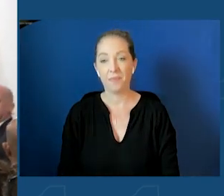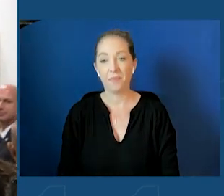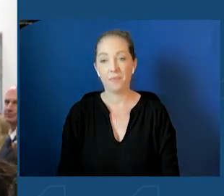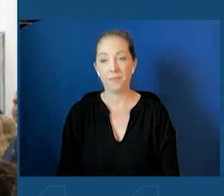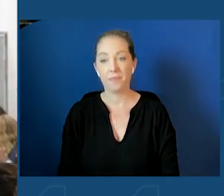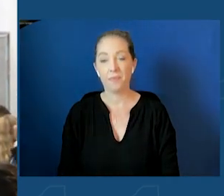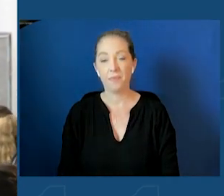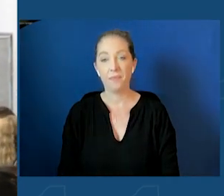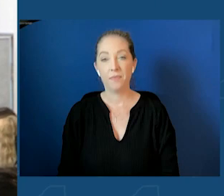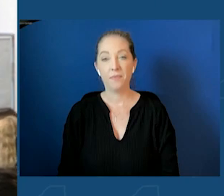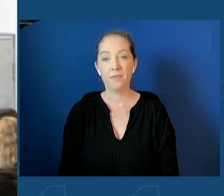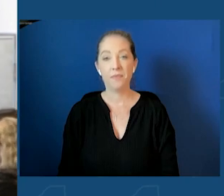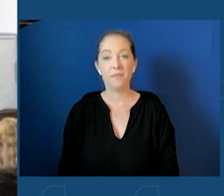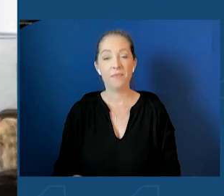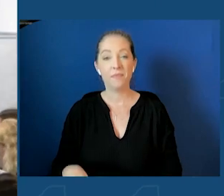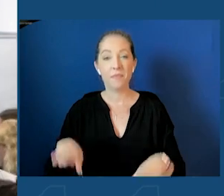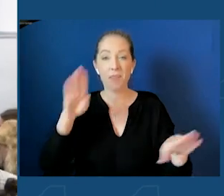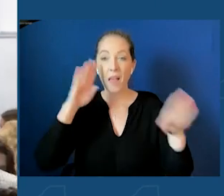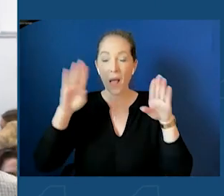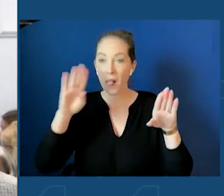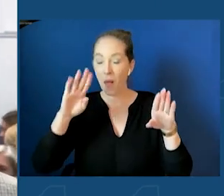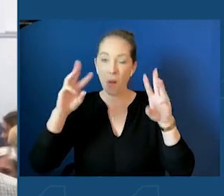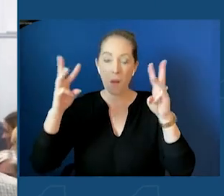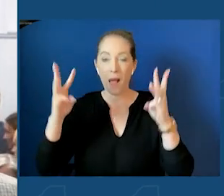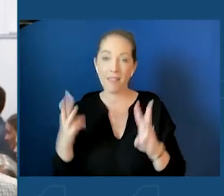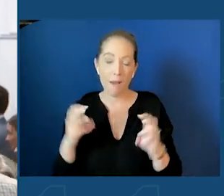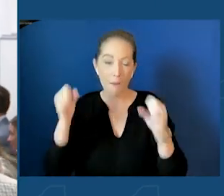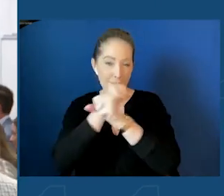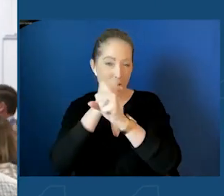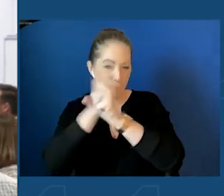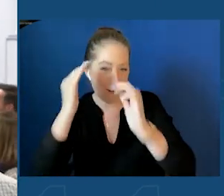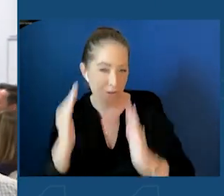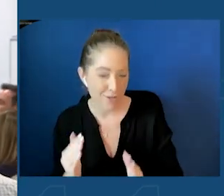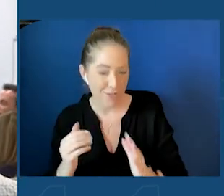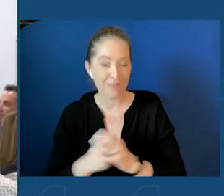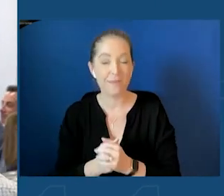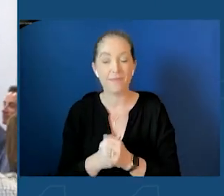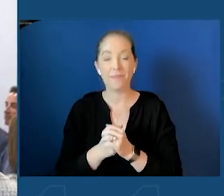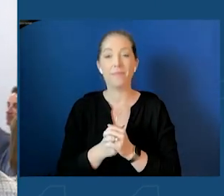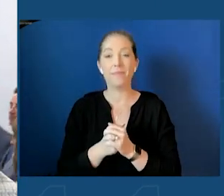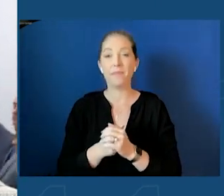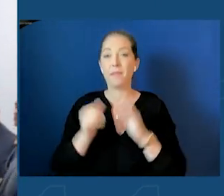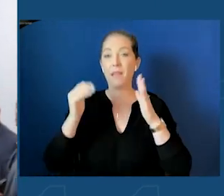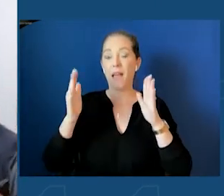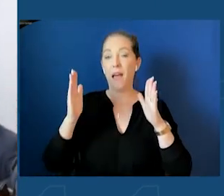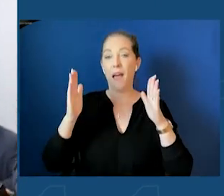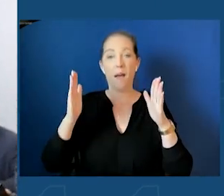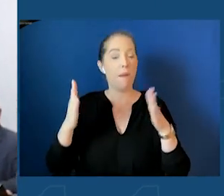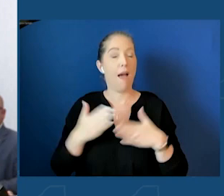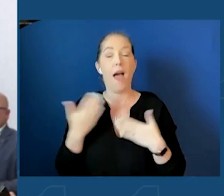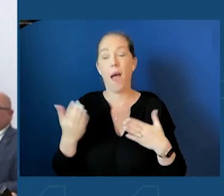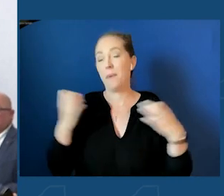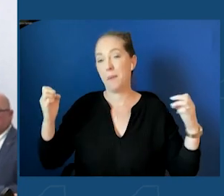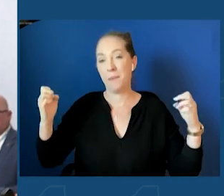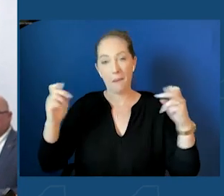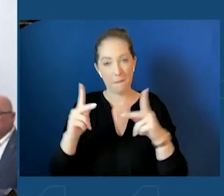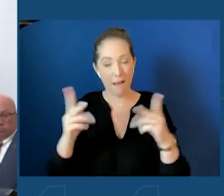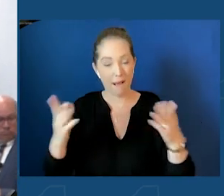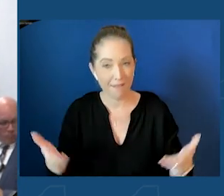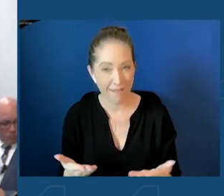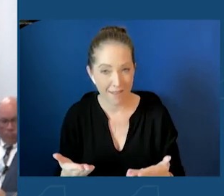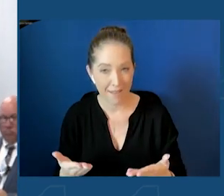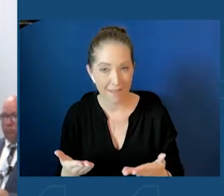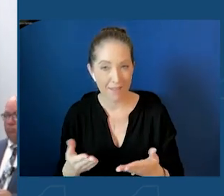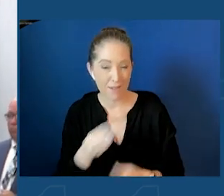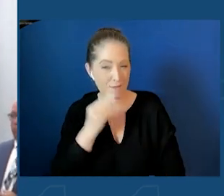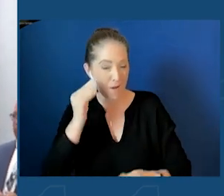Hello, fellow climate warriors. It is great to be back in my hometown once again. And